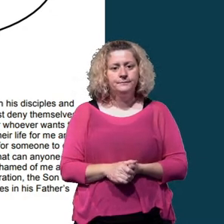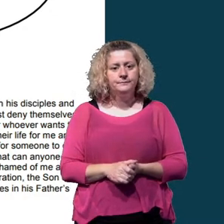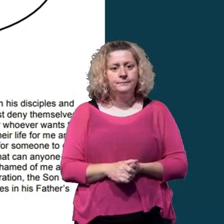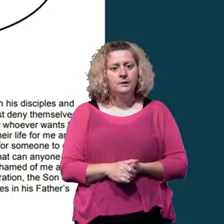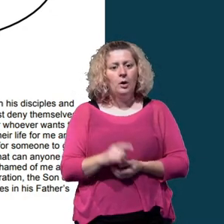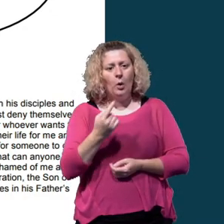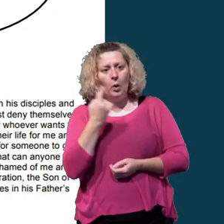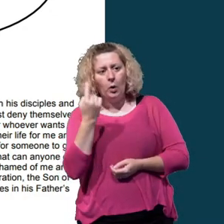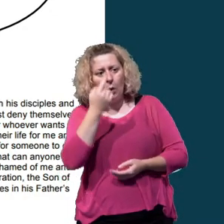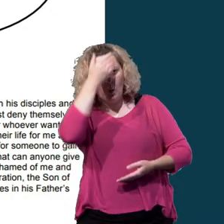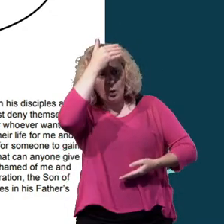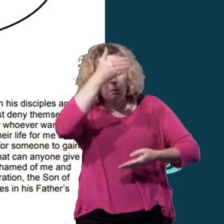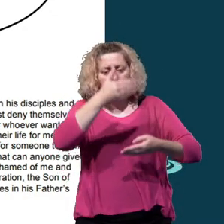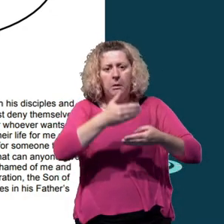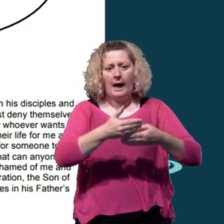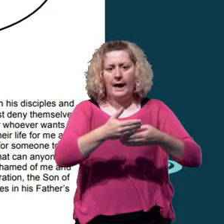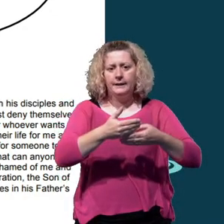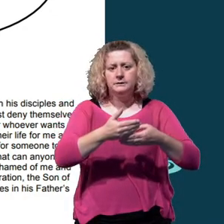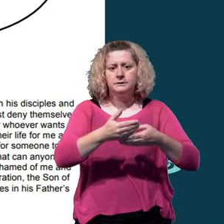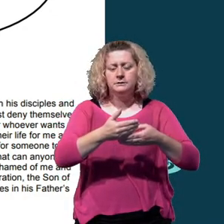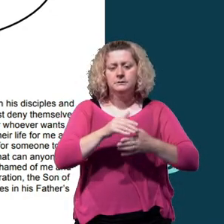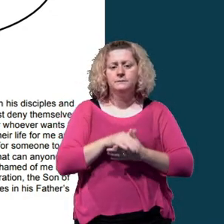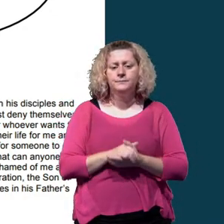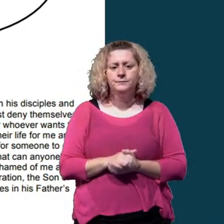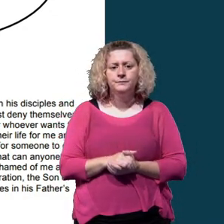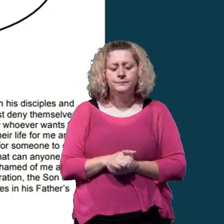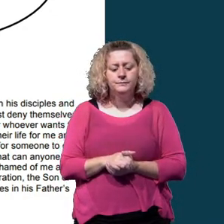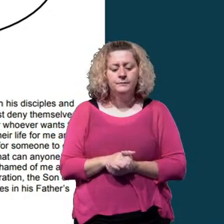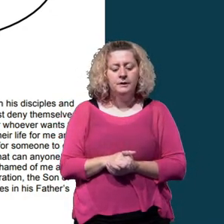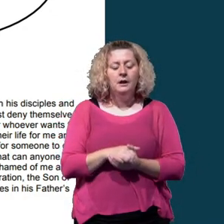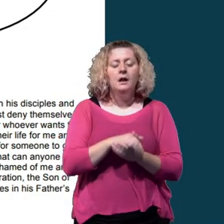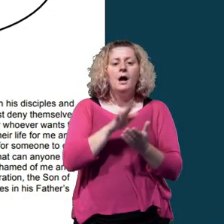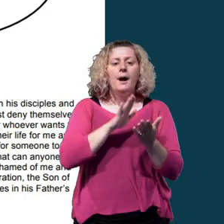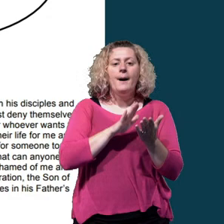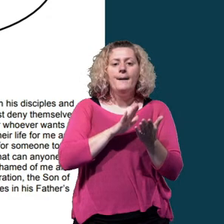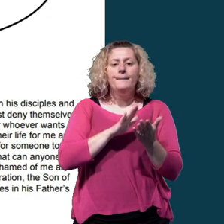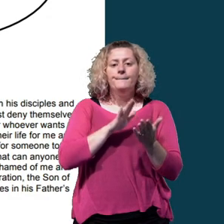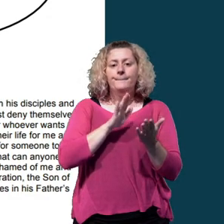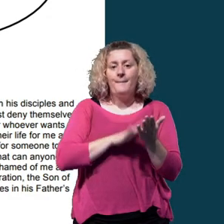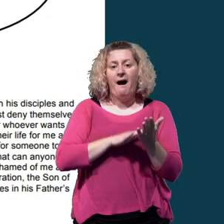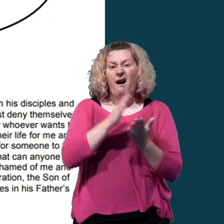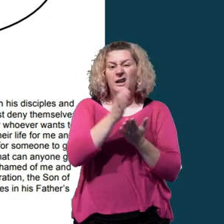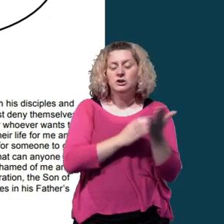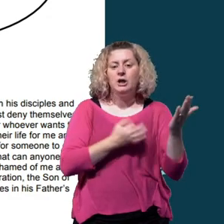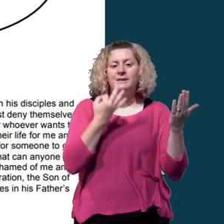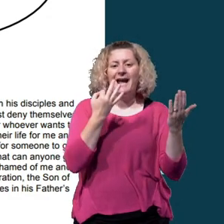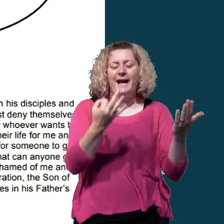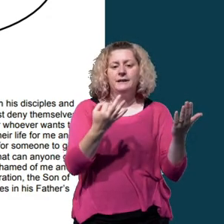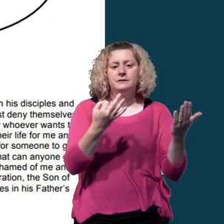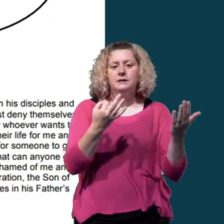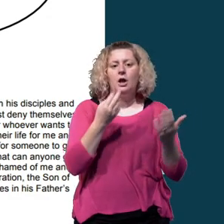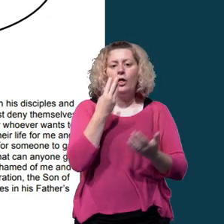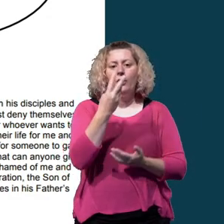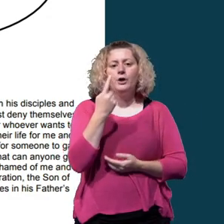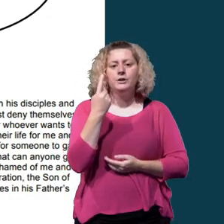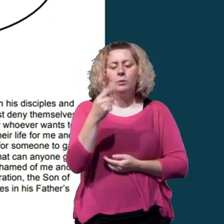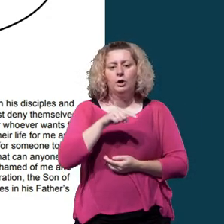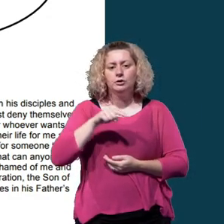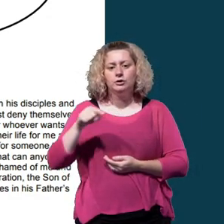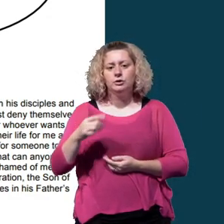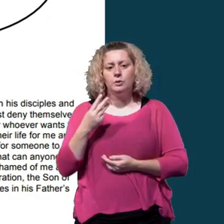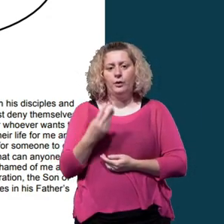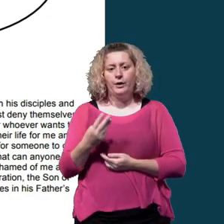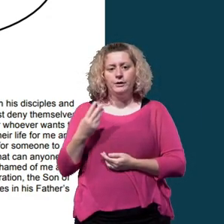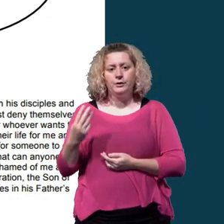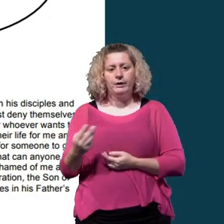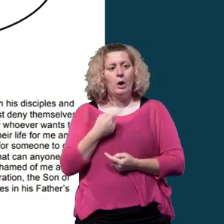identity. And then in Mark 8, 31 to 33, I wonder if you can see for me who is blind and who can see over